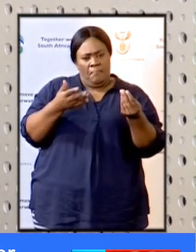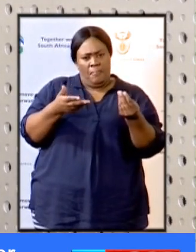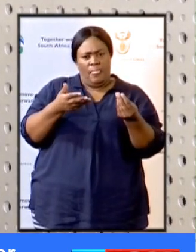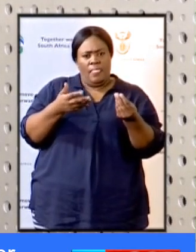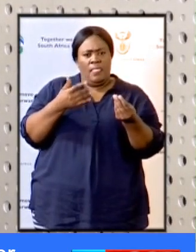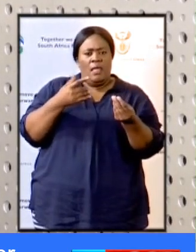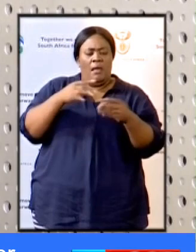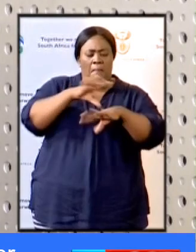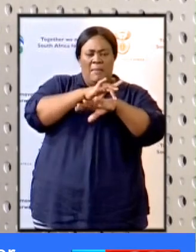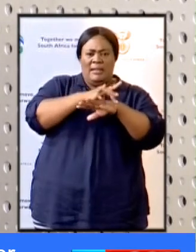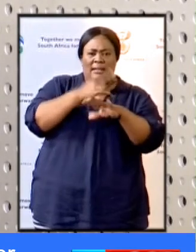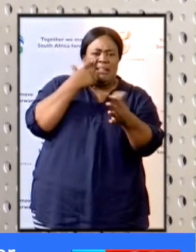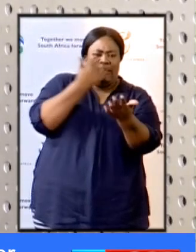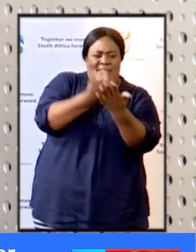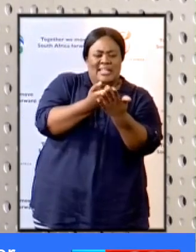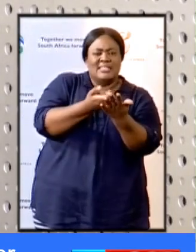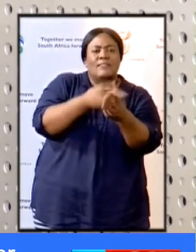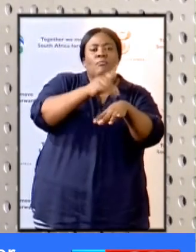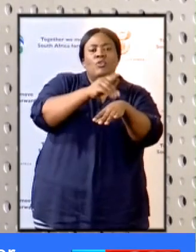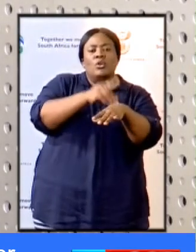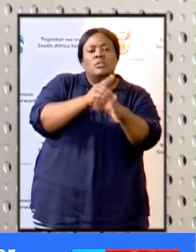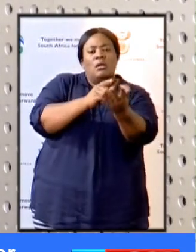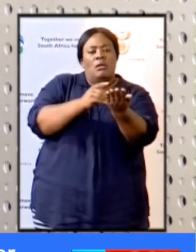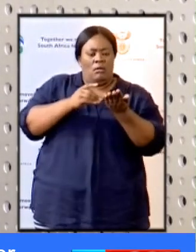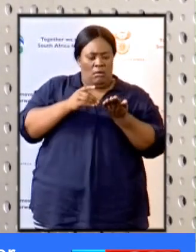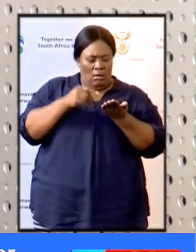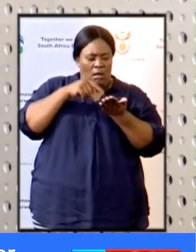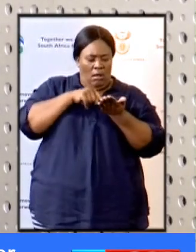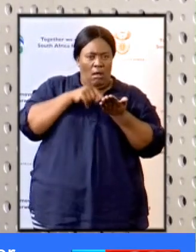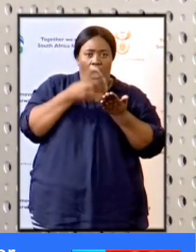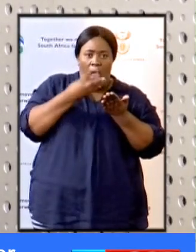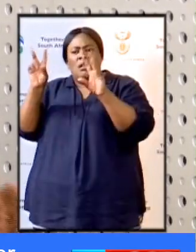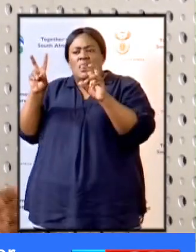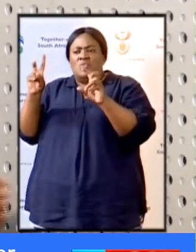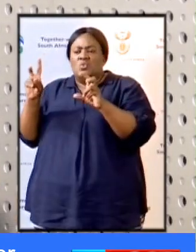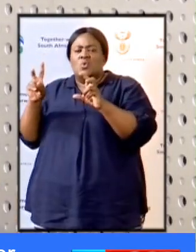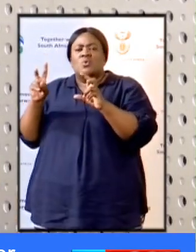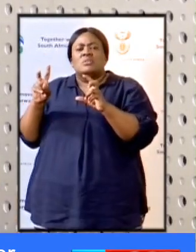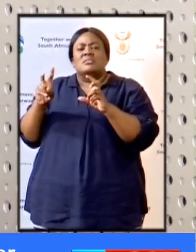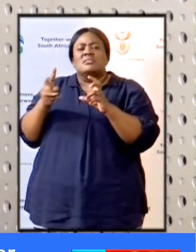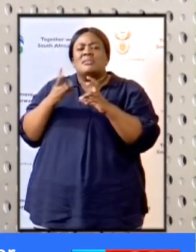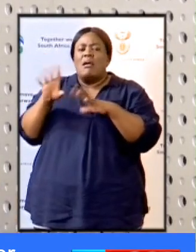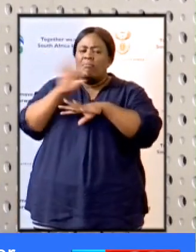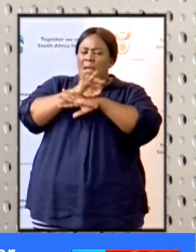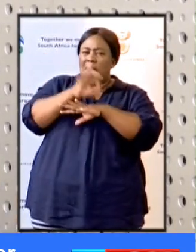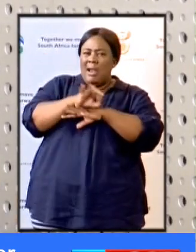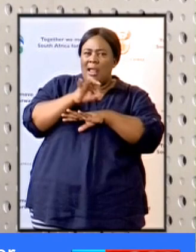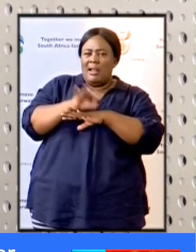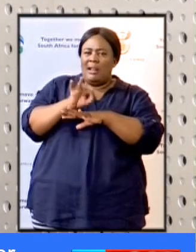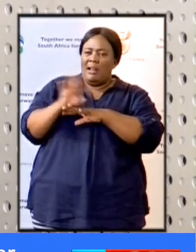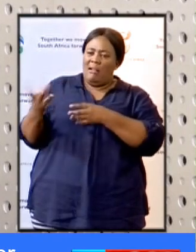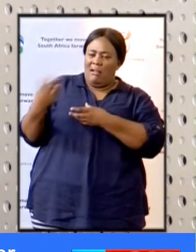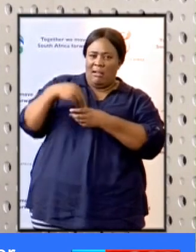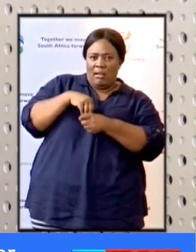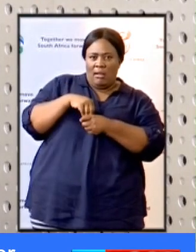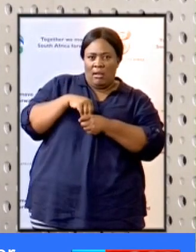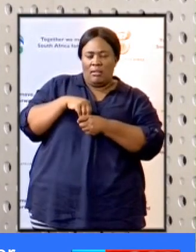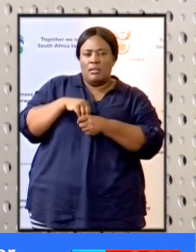evidence from doctors. In terms of that are part of the plan that we have to sort out during this month of